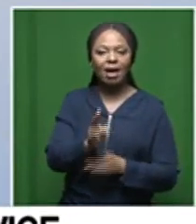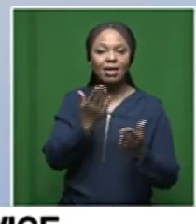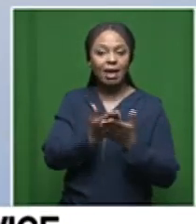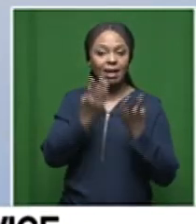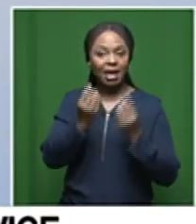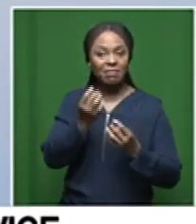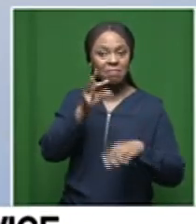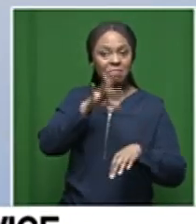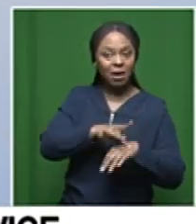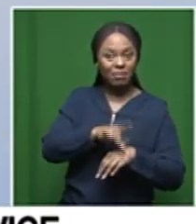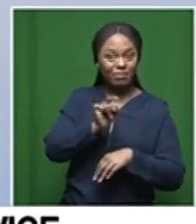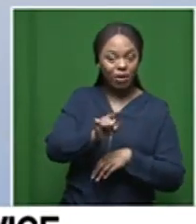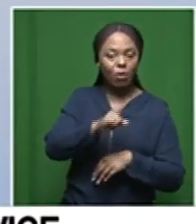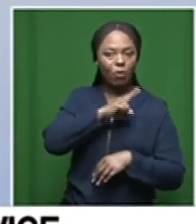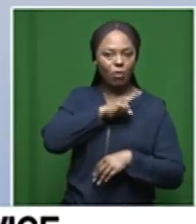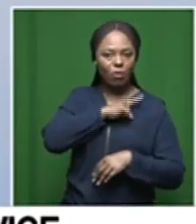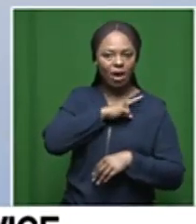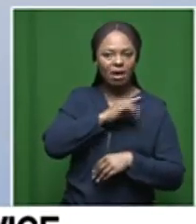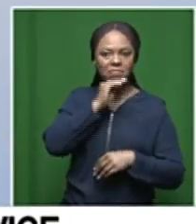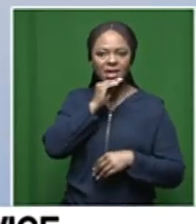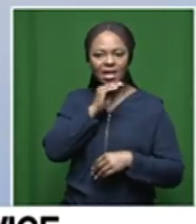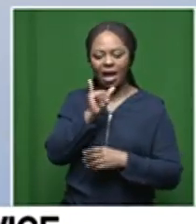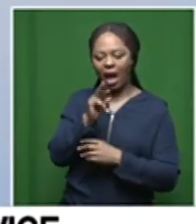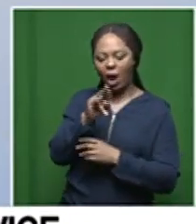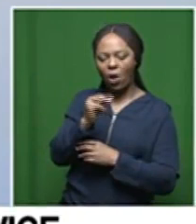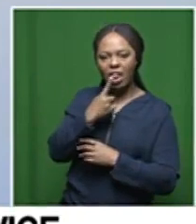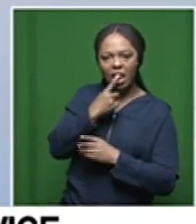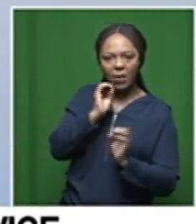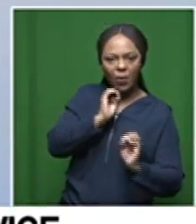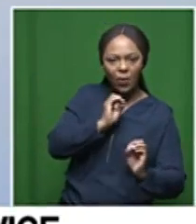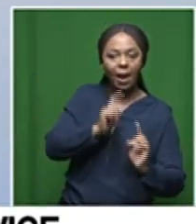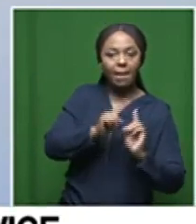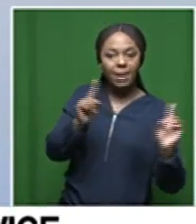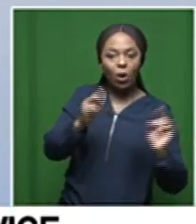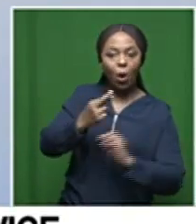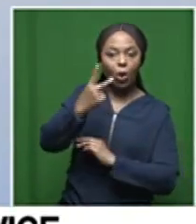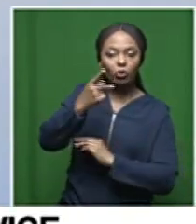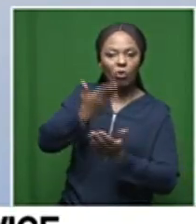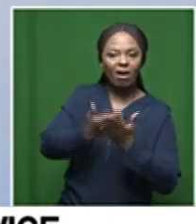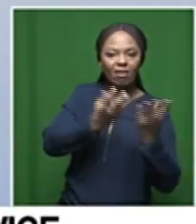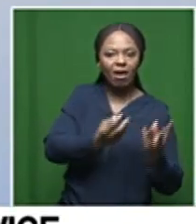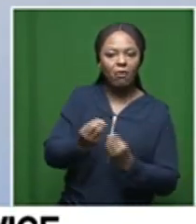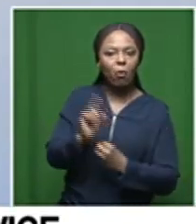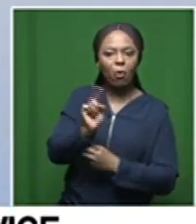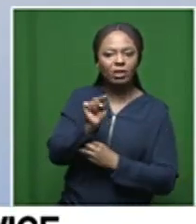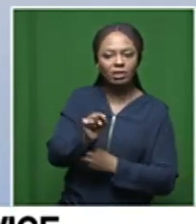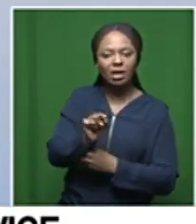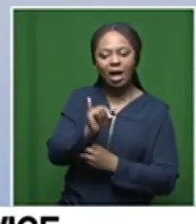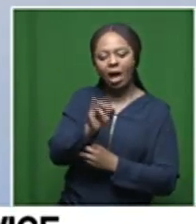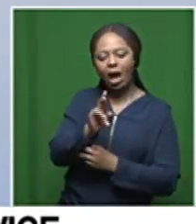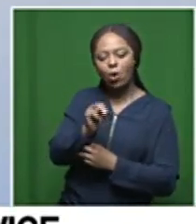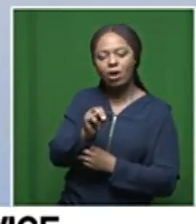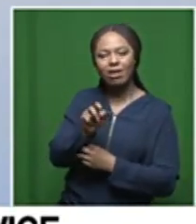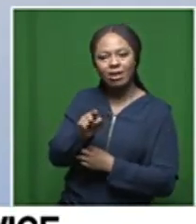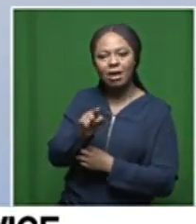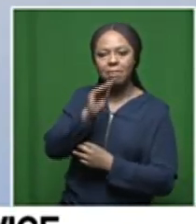not because they don't have sufficient iron or they're not taking enough iron, but they could also have insufficient iron because